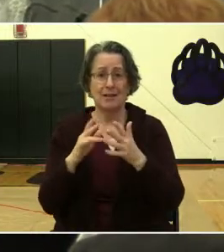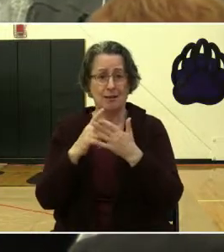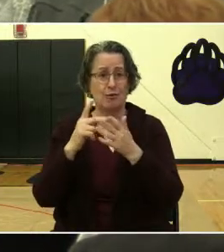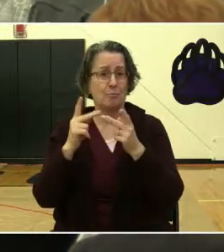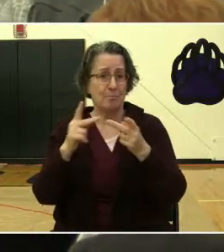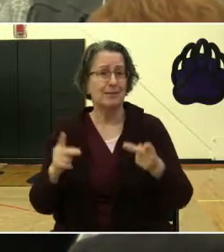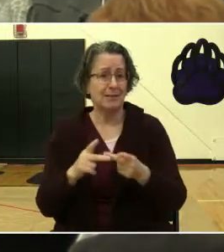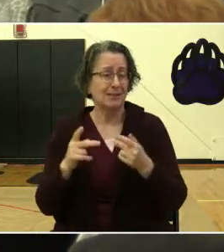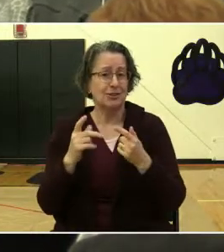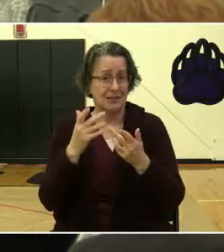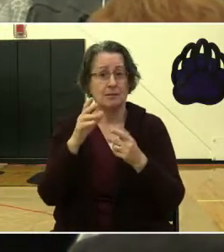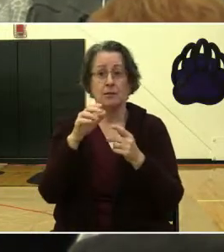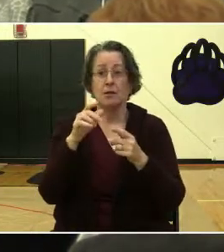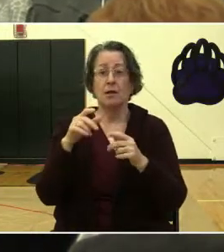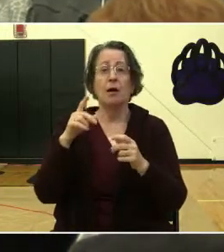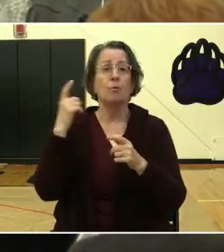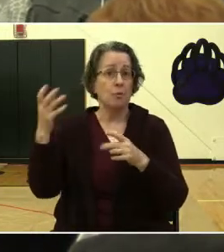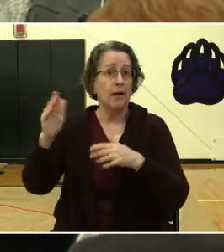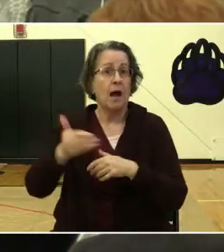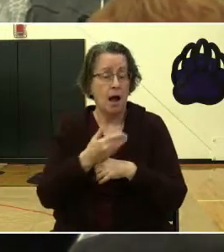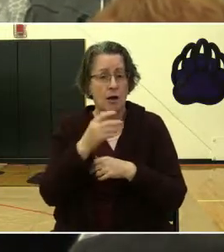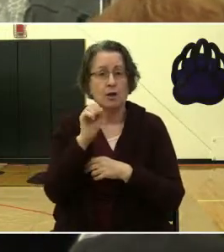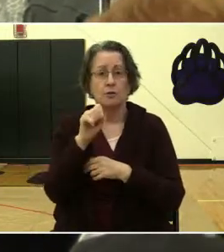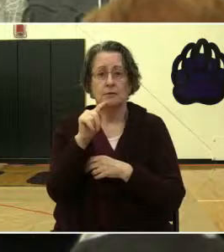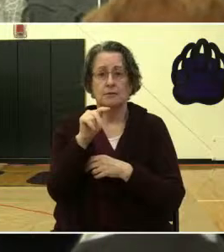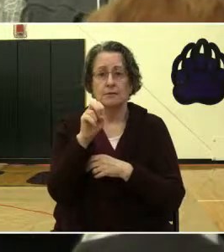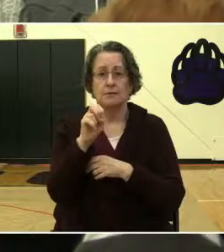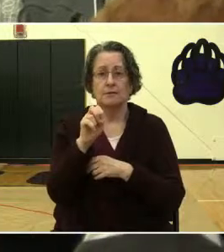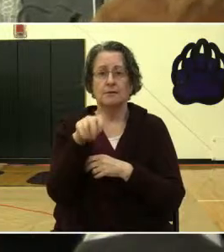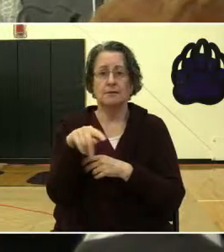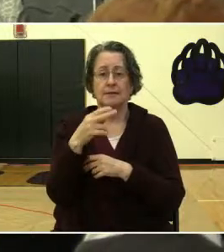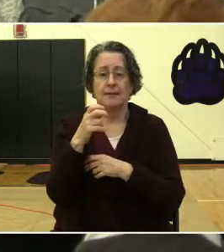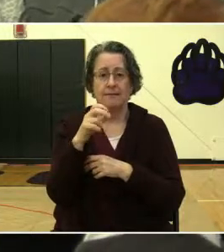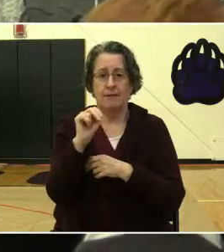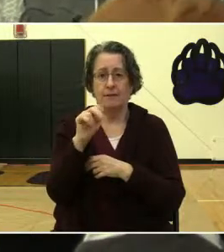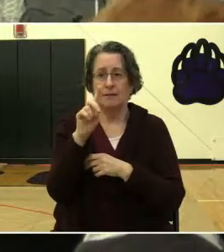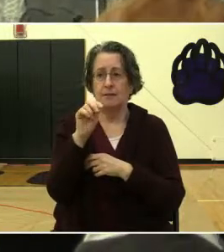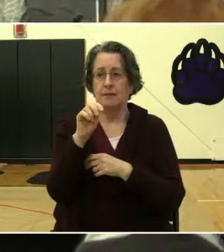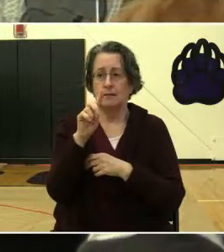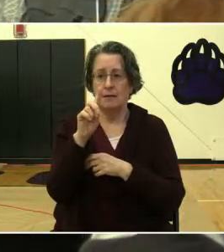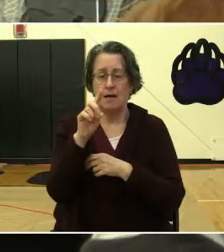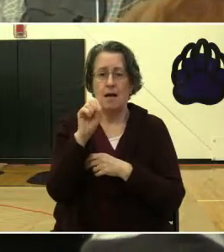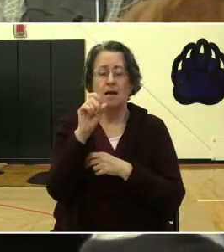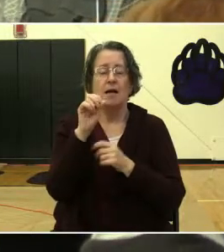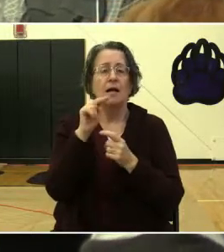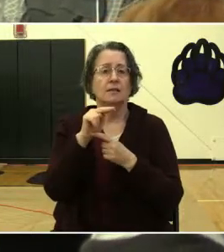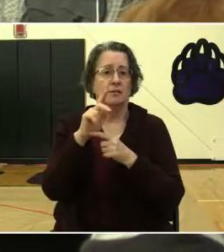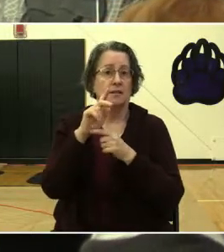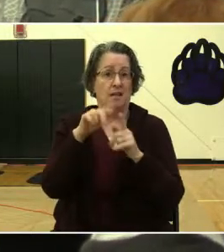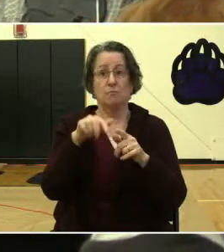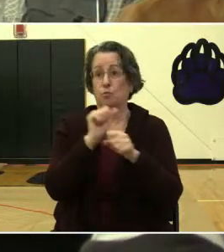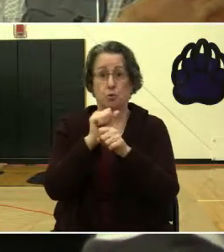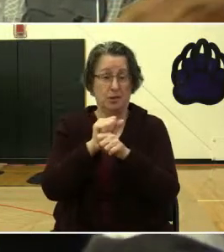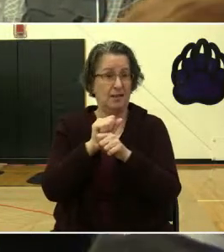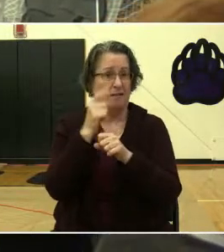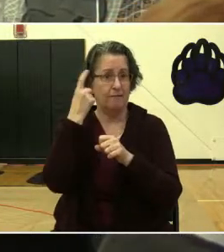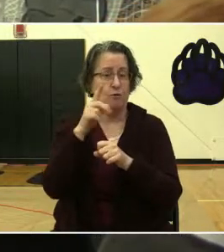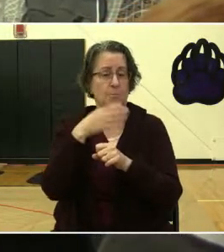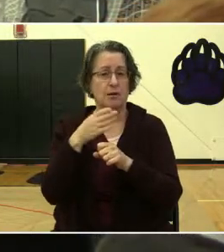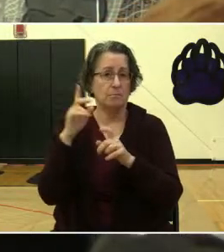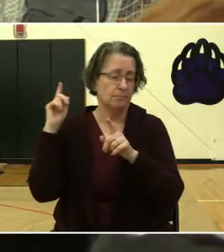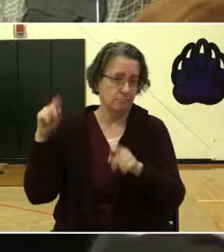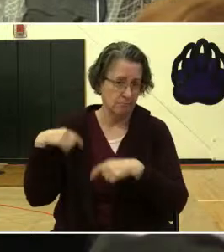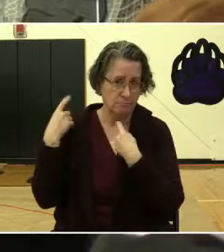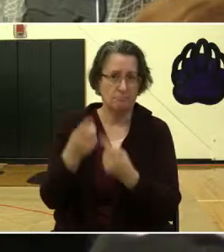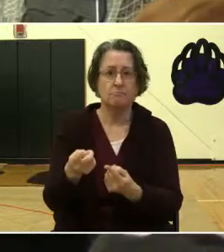position ever since that time and has done an excellent job he comes to the board annually and gives a report the most recent